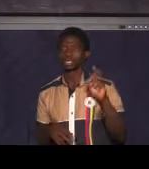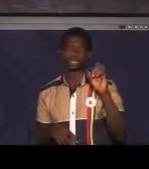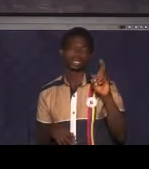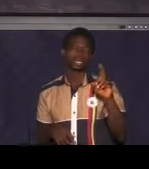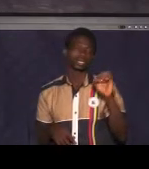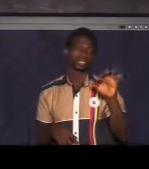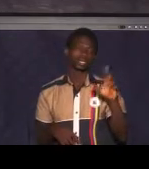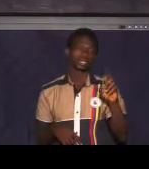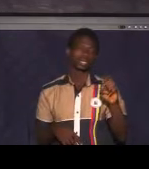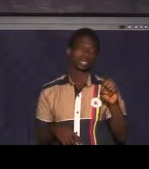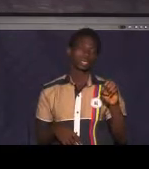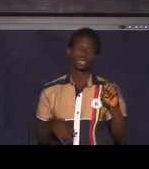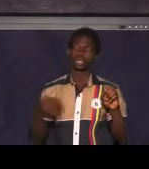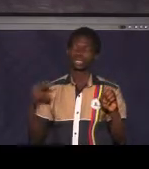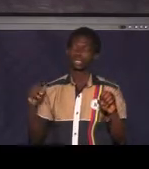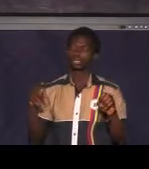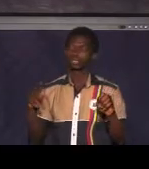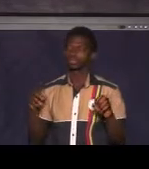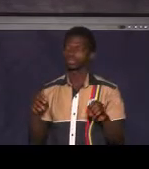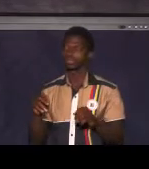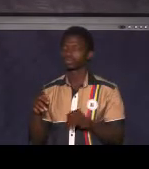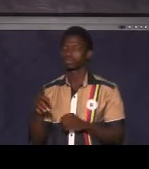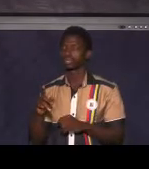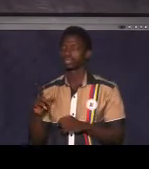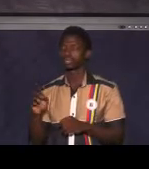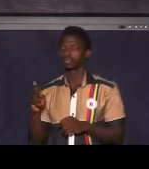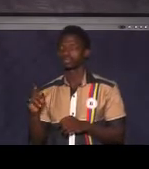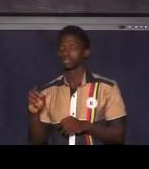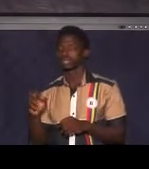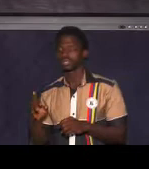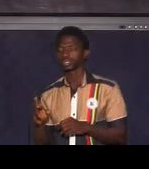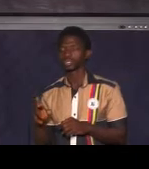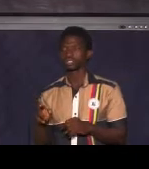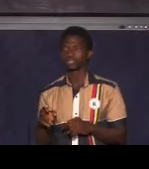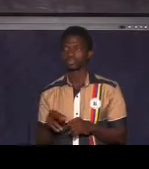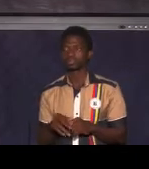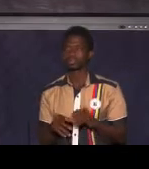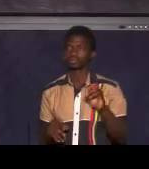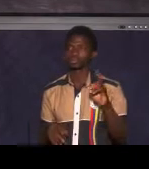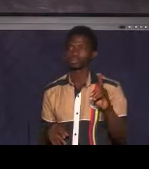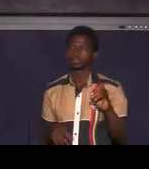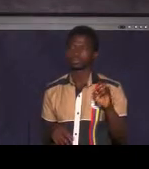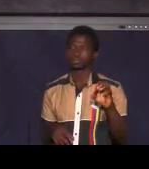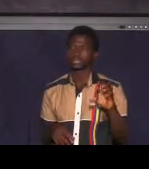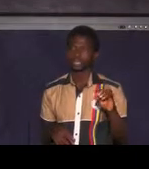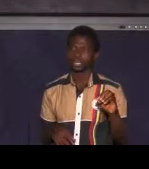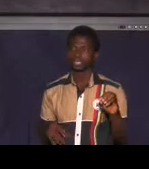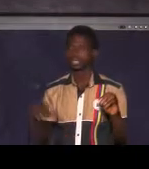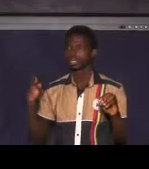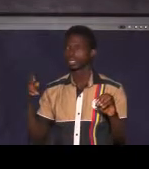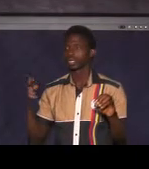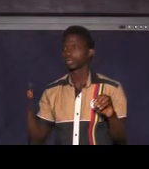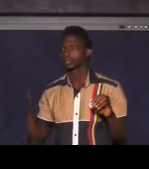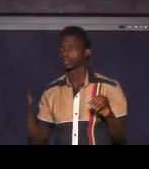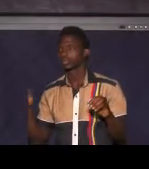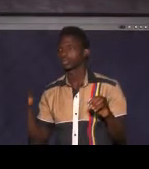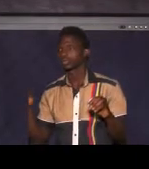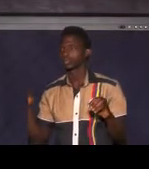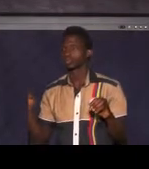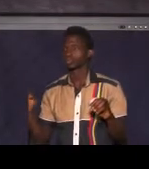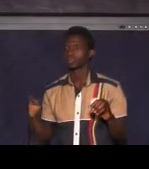deca, hecto, kilometer. Milli, centi, decimeter, deca,